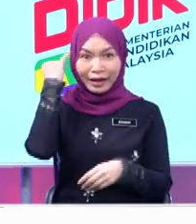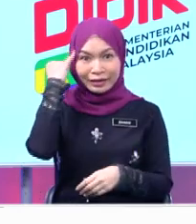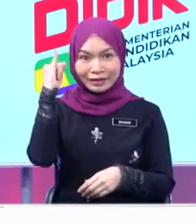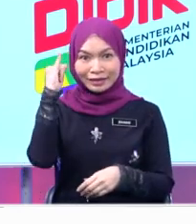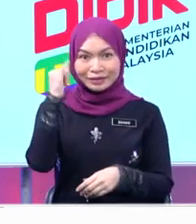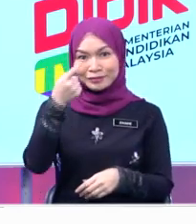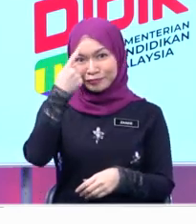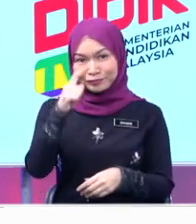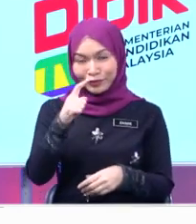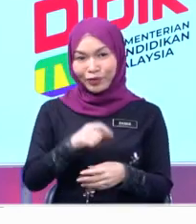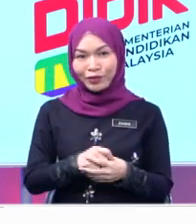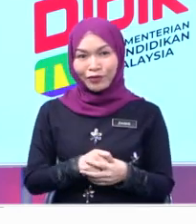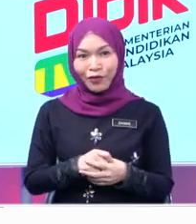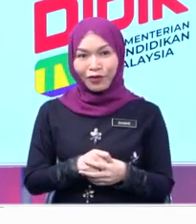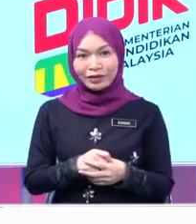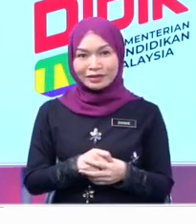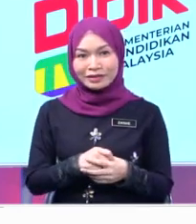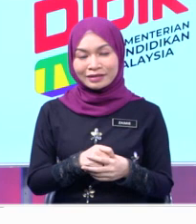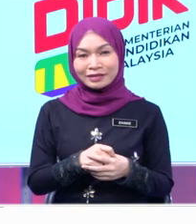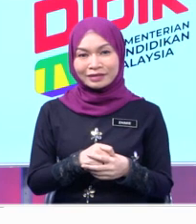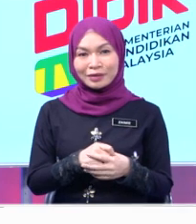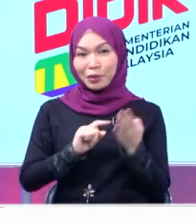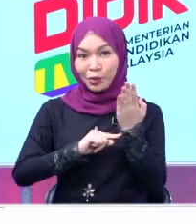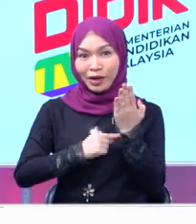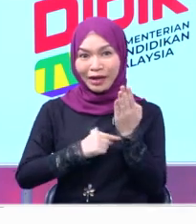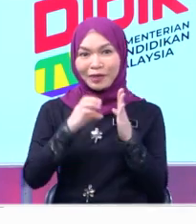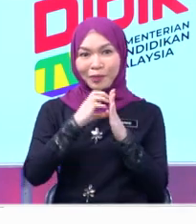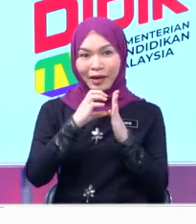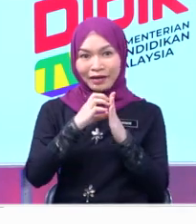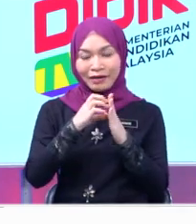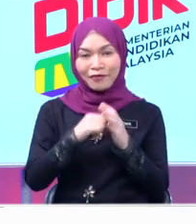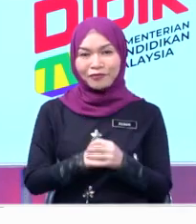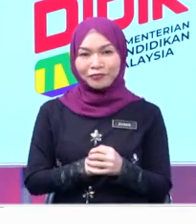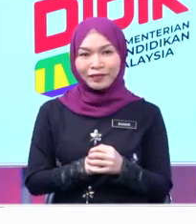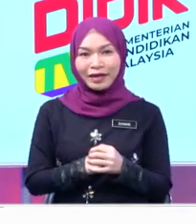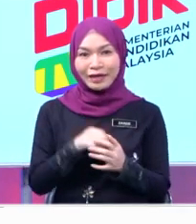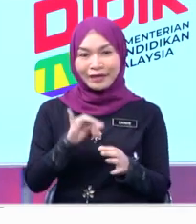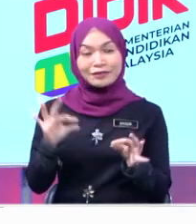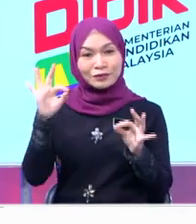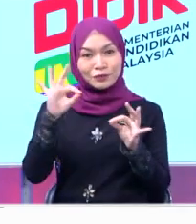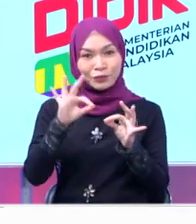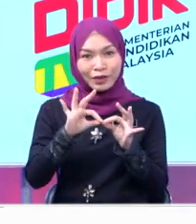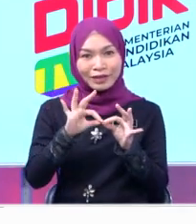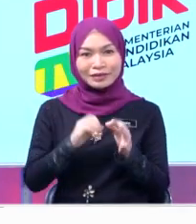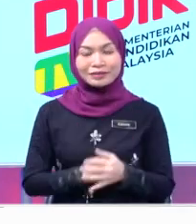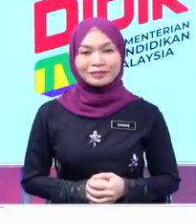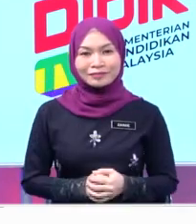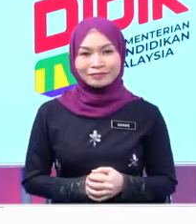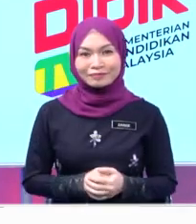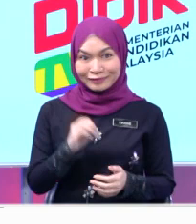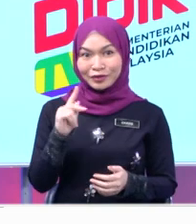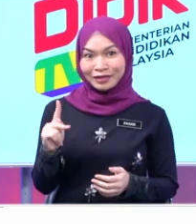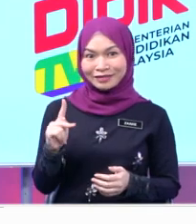them, okay, is a suitable opening paragraph. Okay. All right, guys, is that